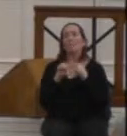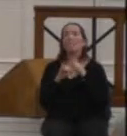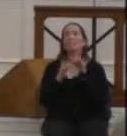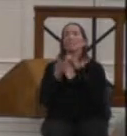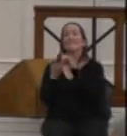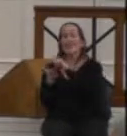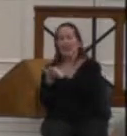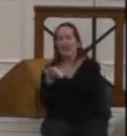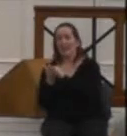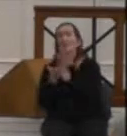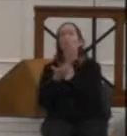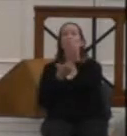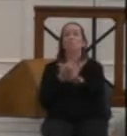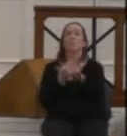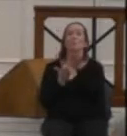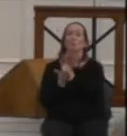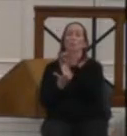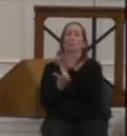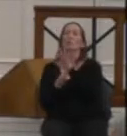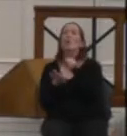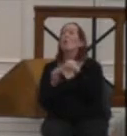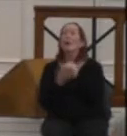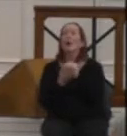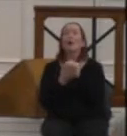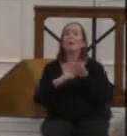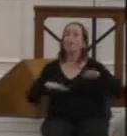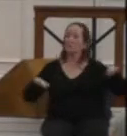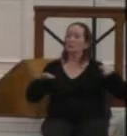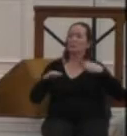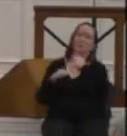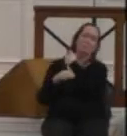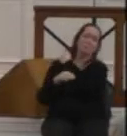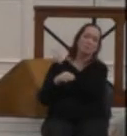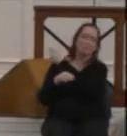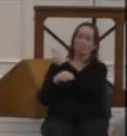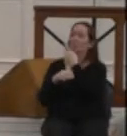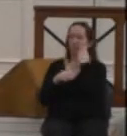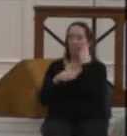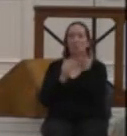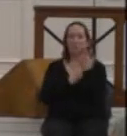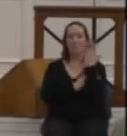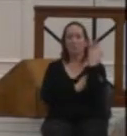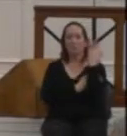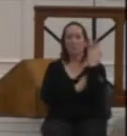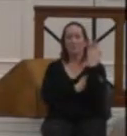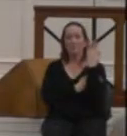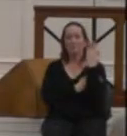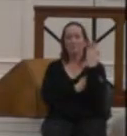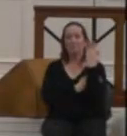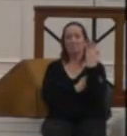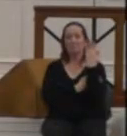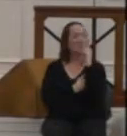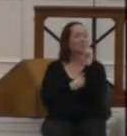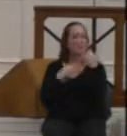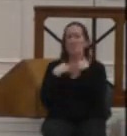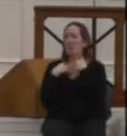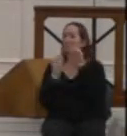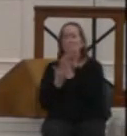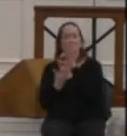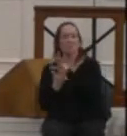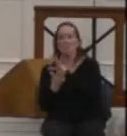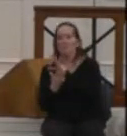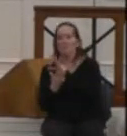your choice. See, all these children up here that you saw this morning didn't have a